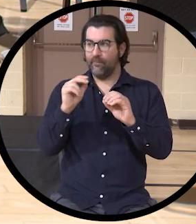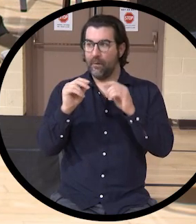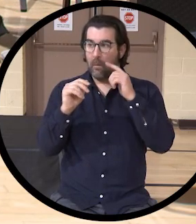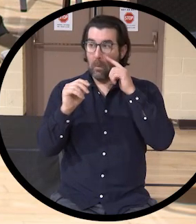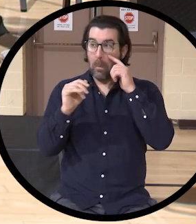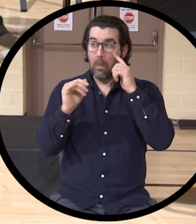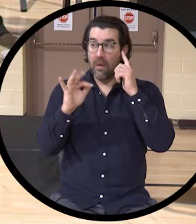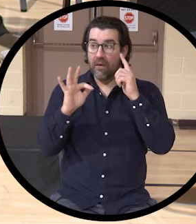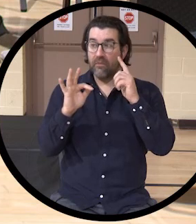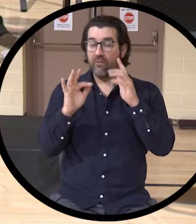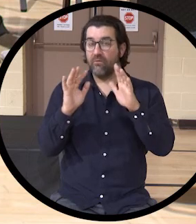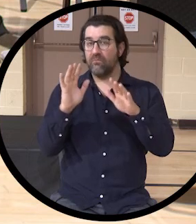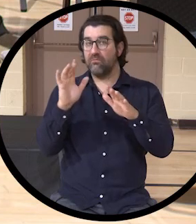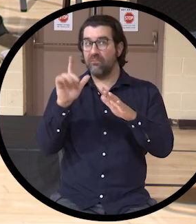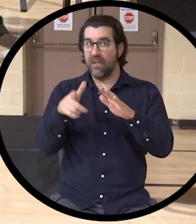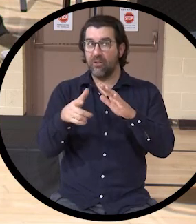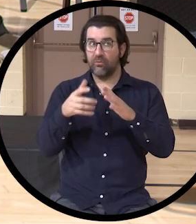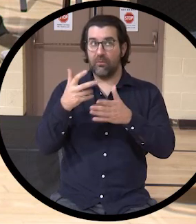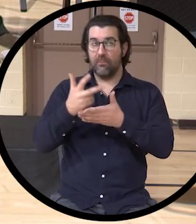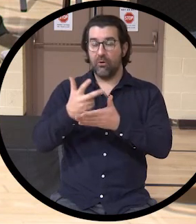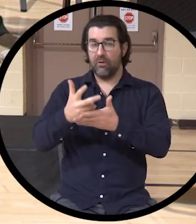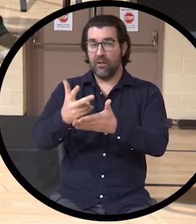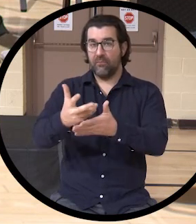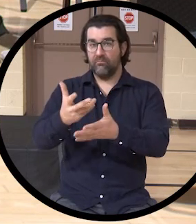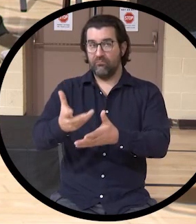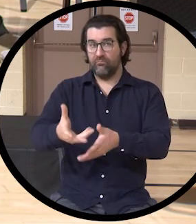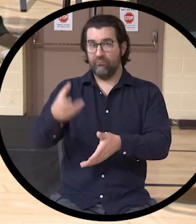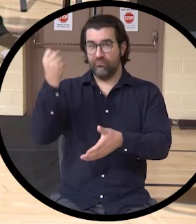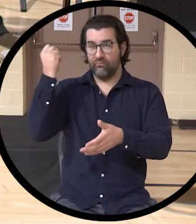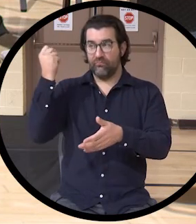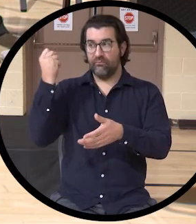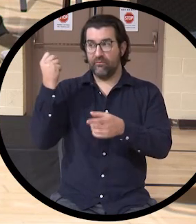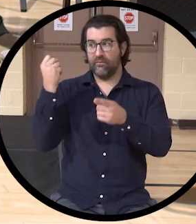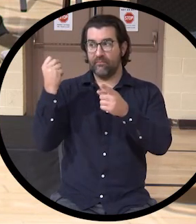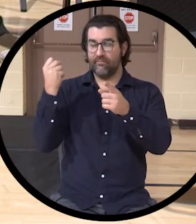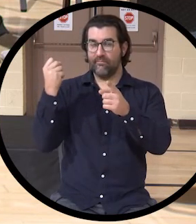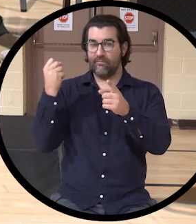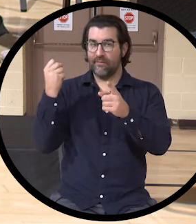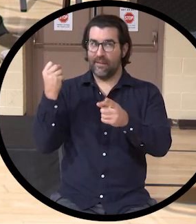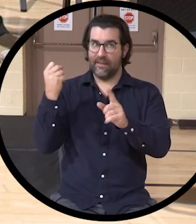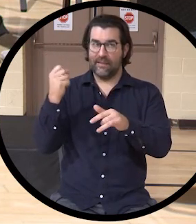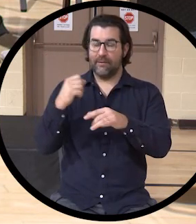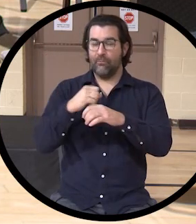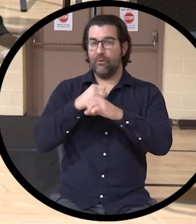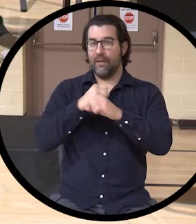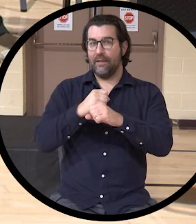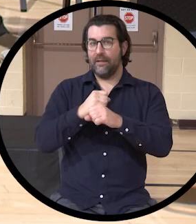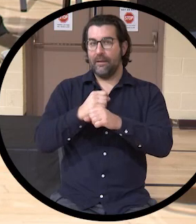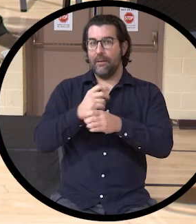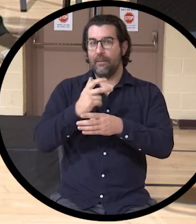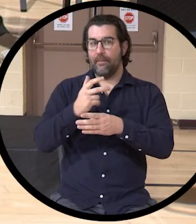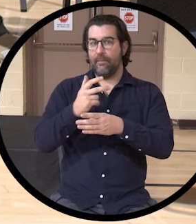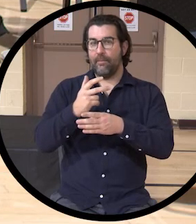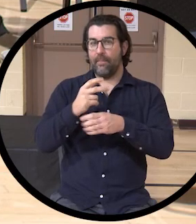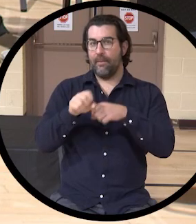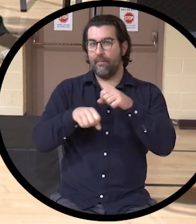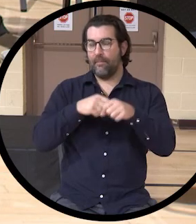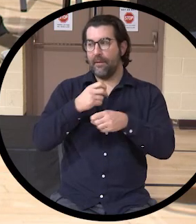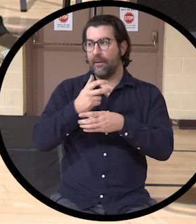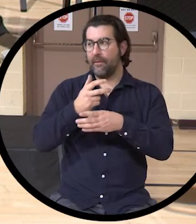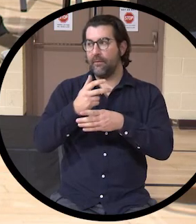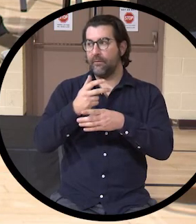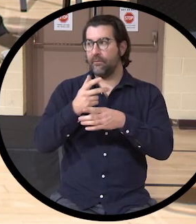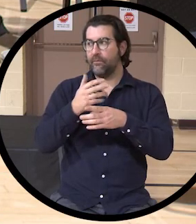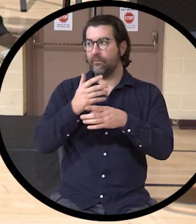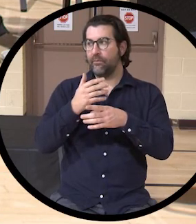some point things changed, we wanted to remove all the parking, that's the only way that we could do a protected bike facility. But it wouldn't be parking protected. It would use something